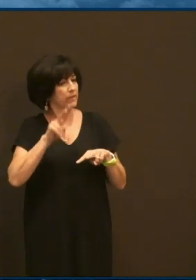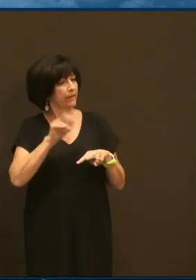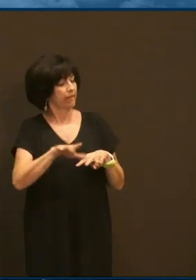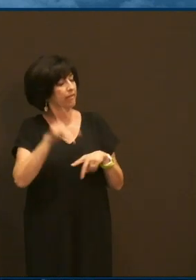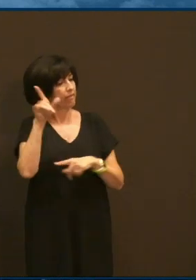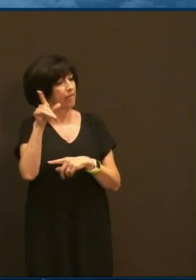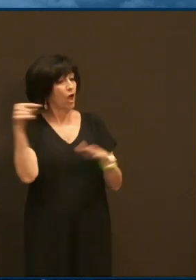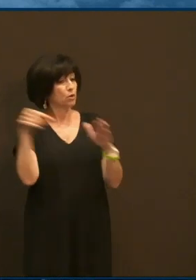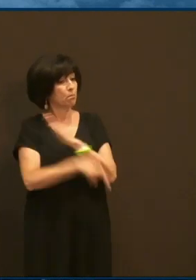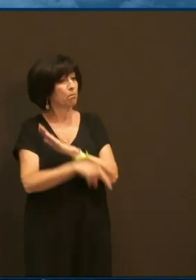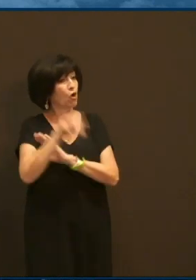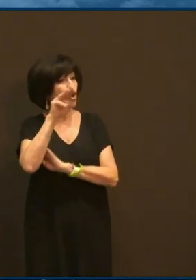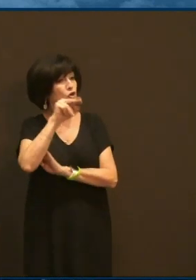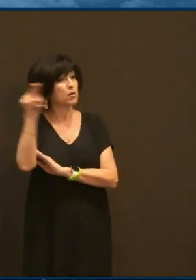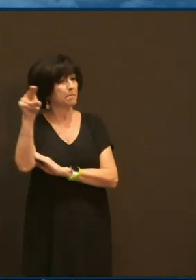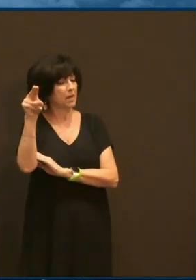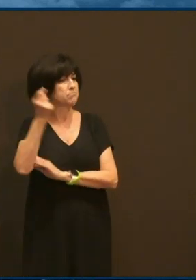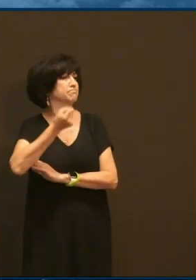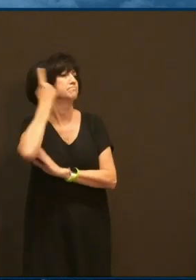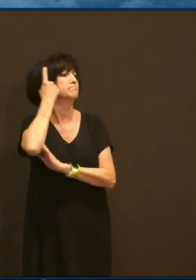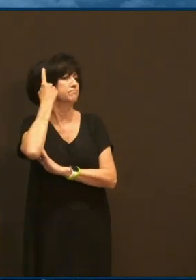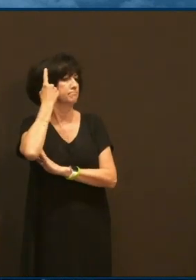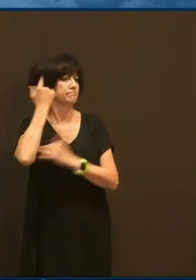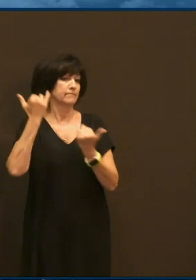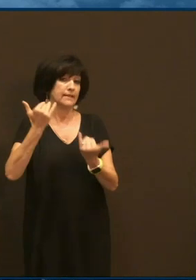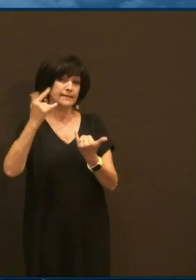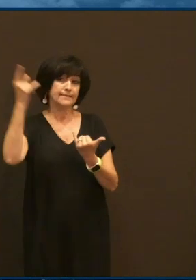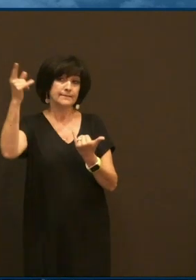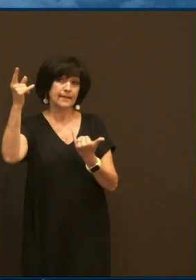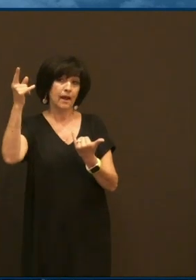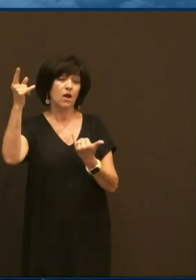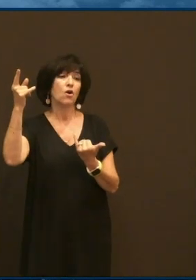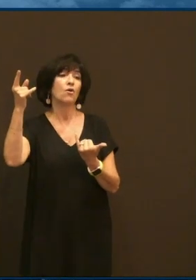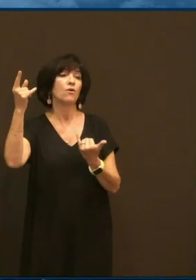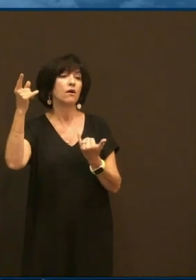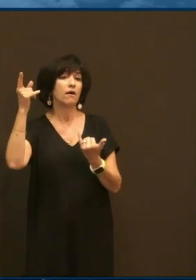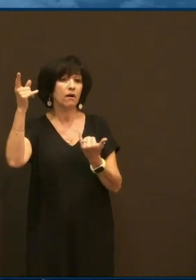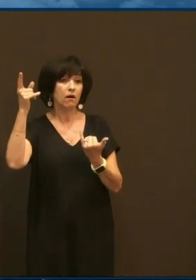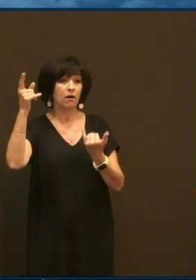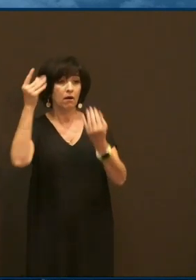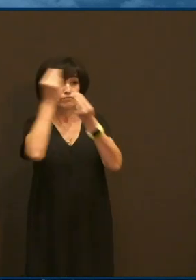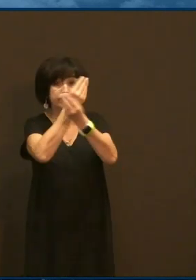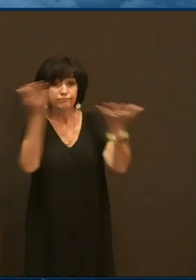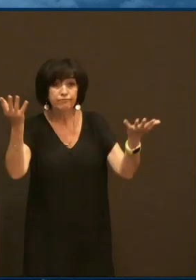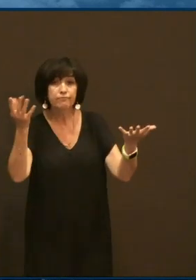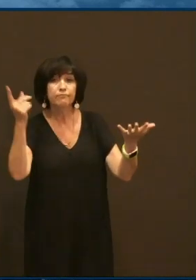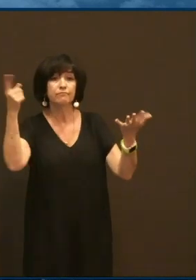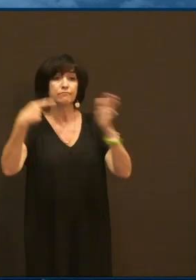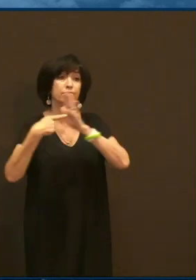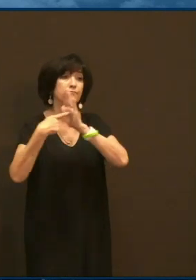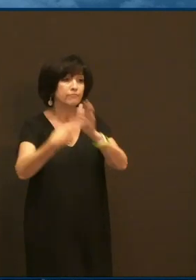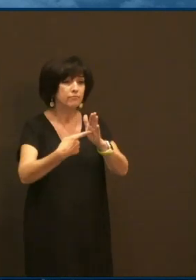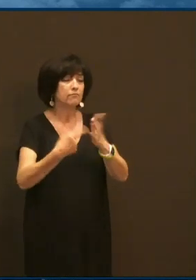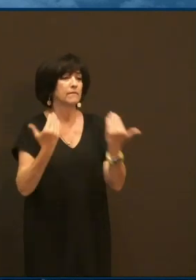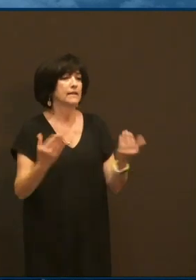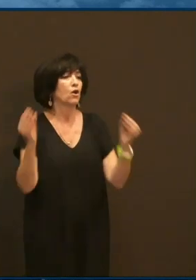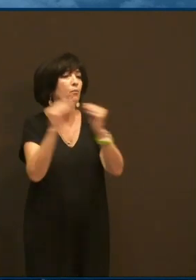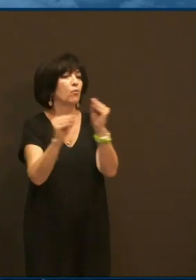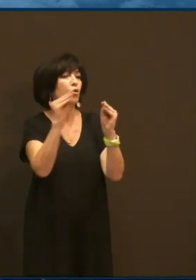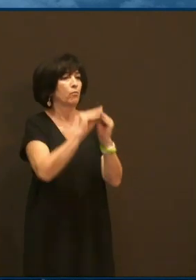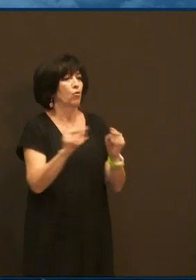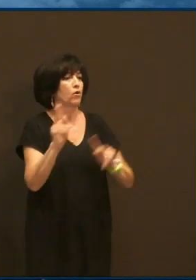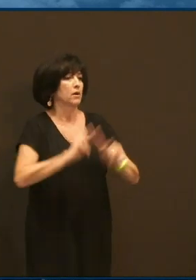And again, in part to improve the relationship among law enforcement and between Delaware State Police